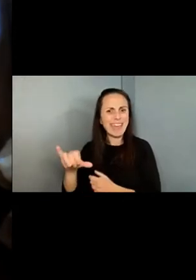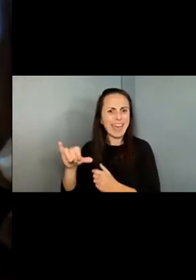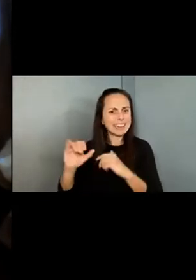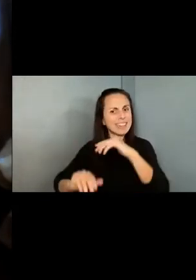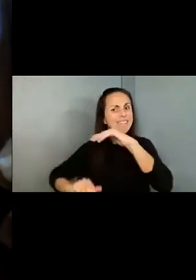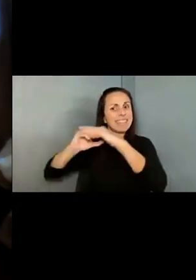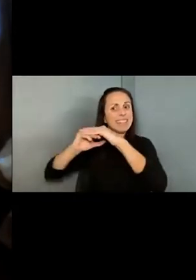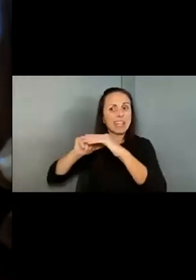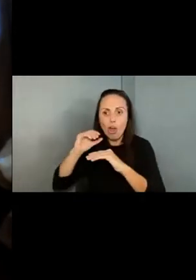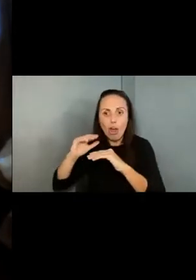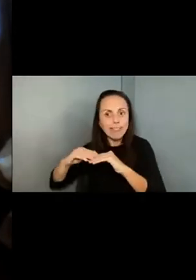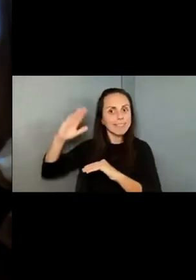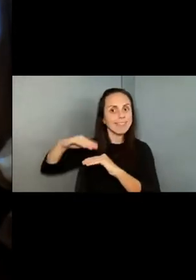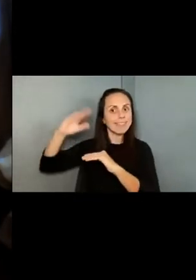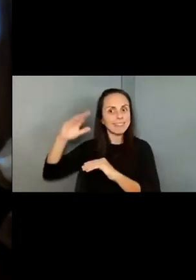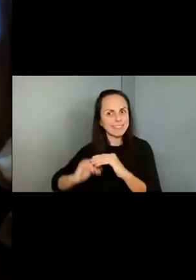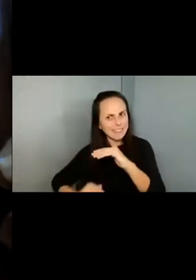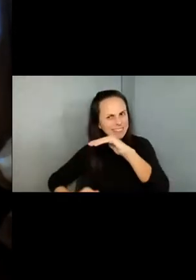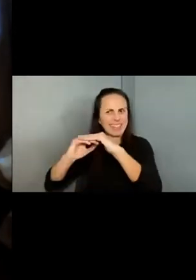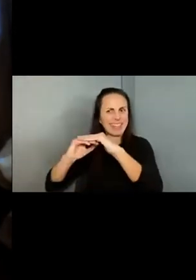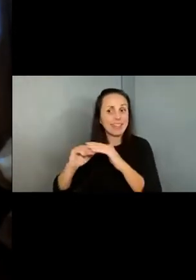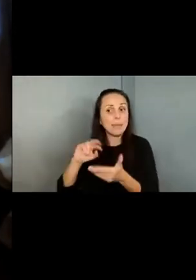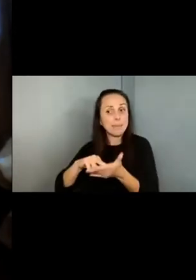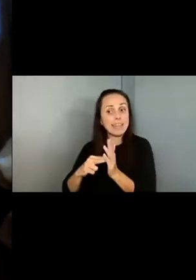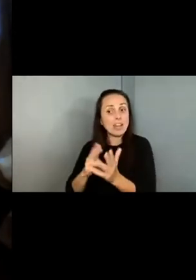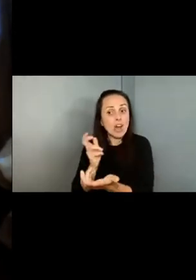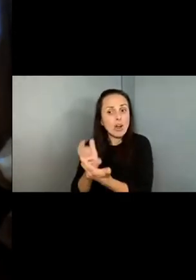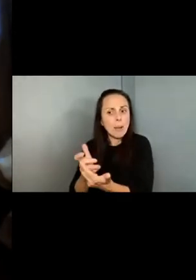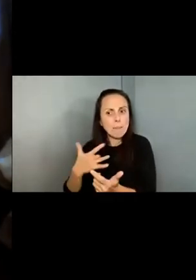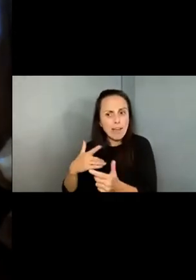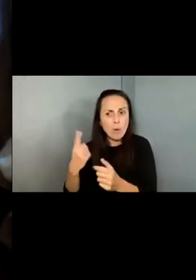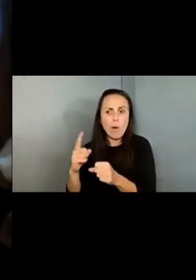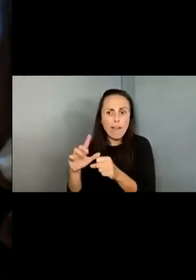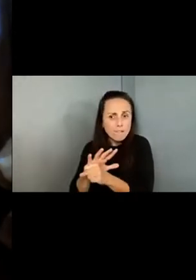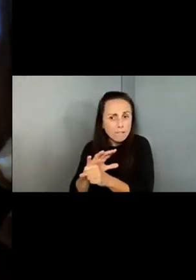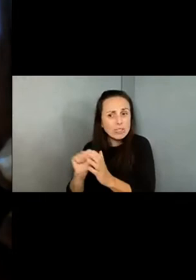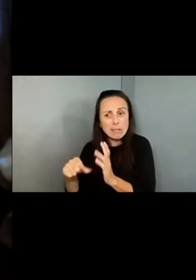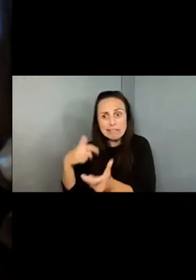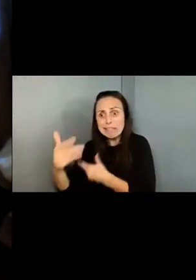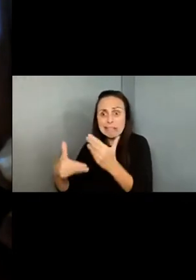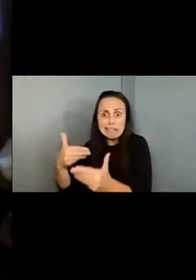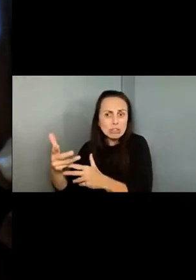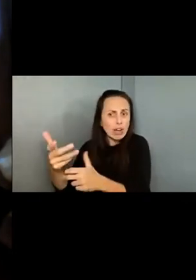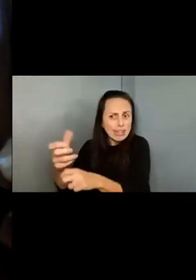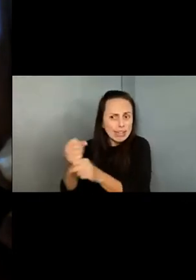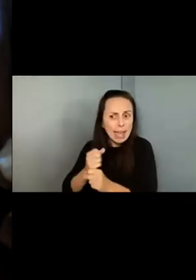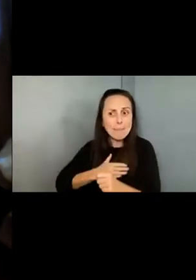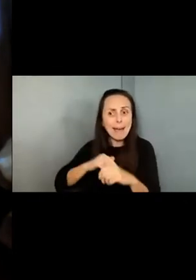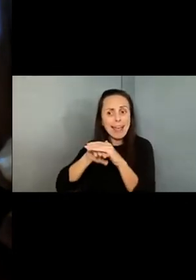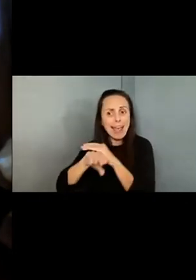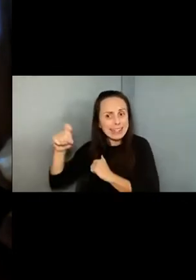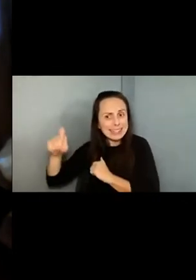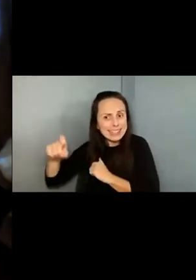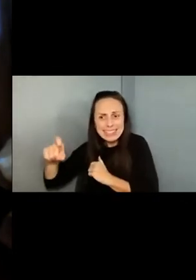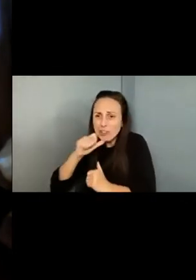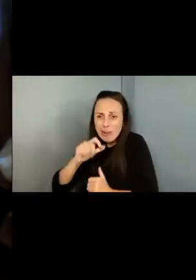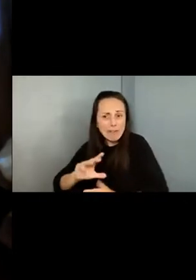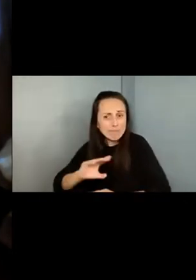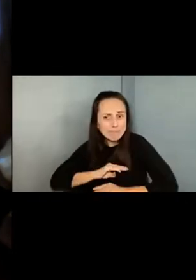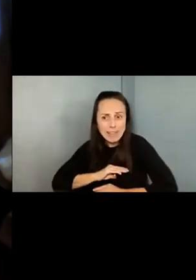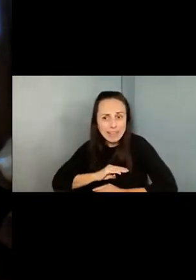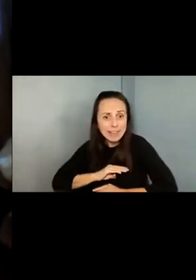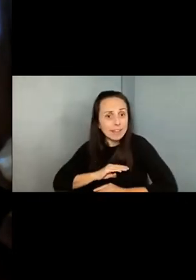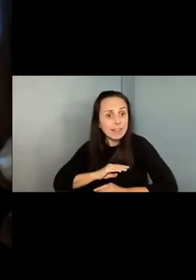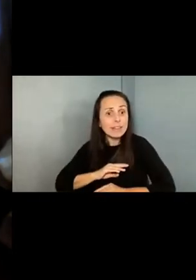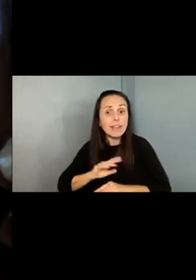than a floor. Getting accommodations usually takes a semester or more, and many of my access needs remain unmet.